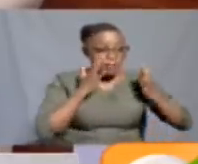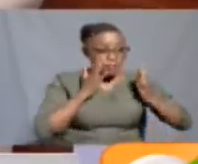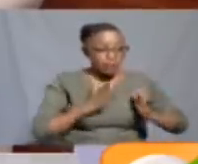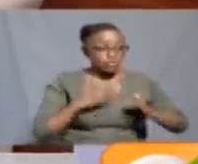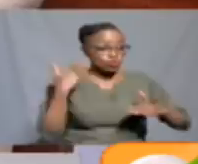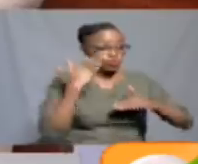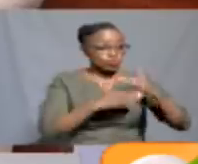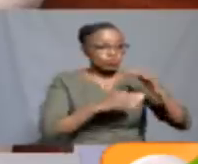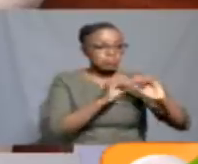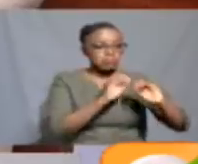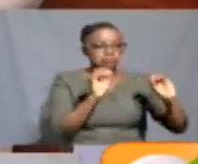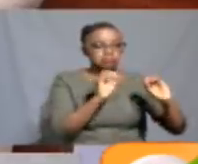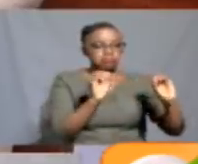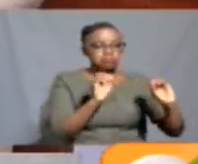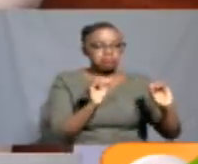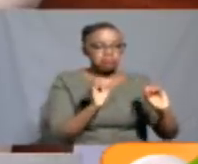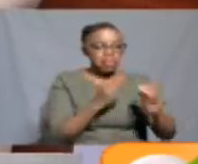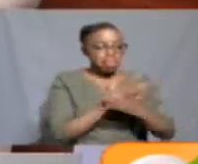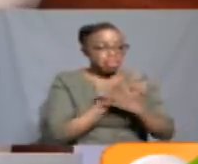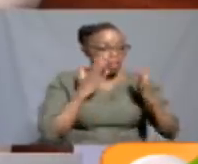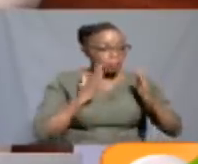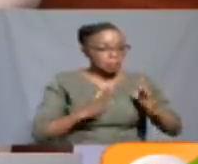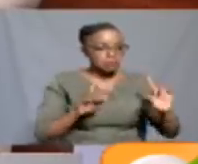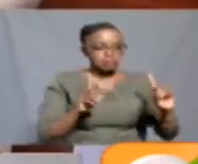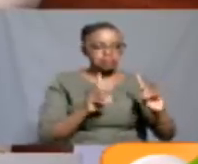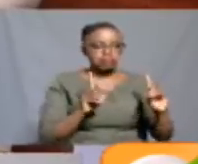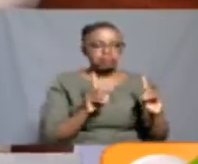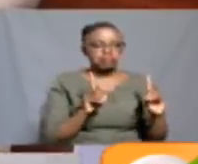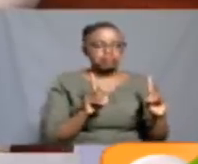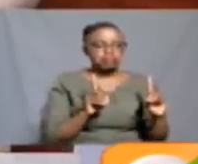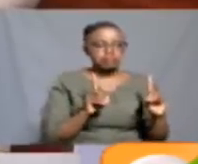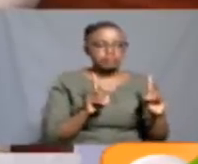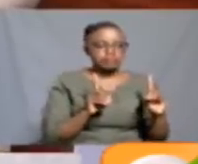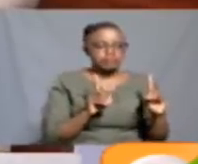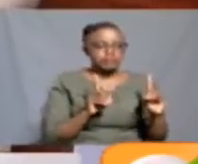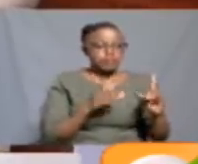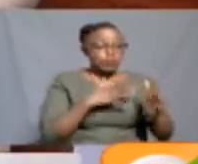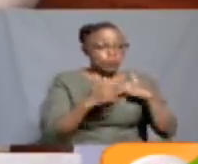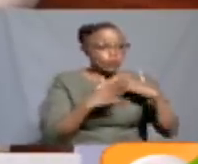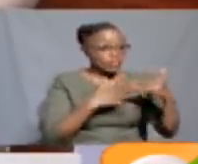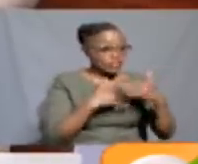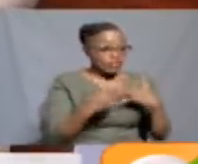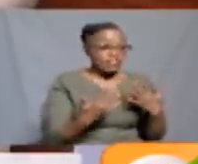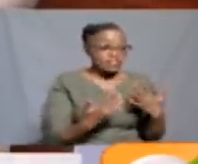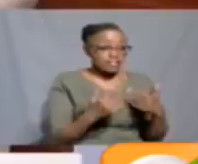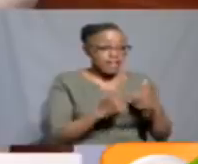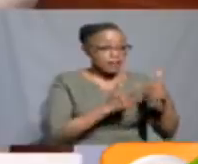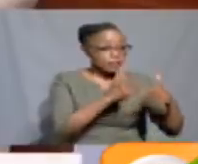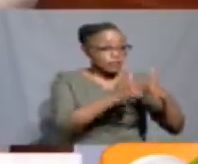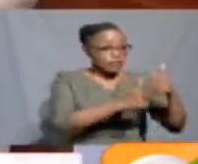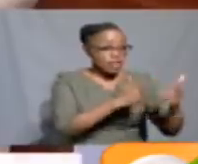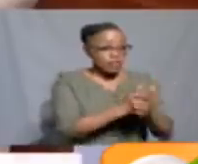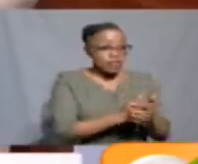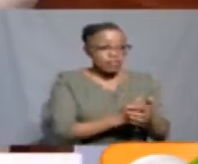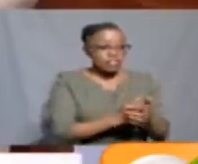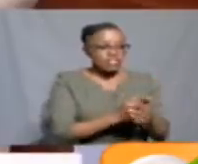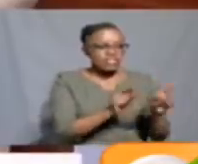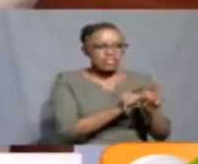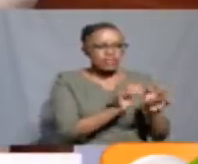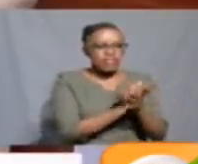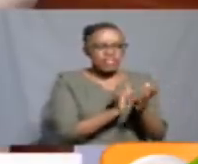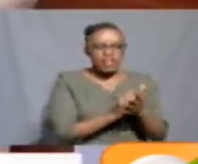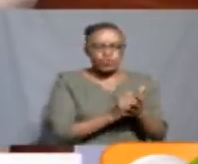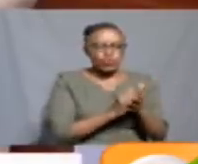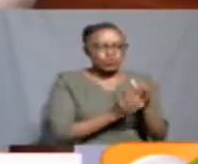stop. No one. What is going is just going to go with a